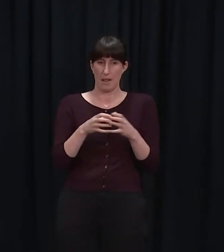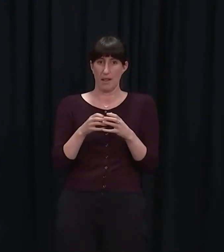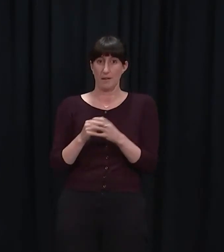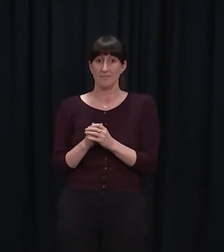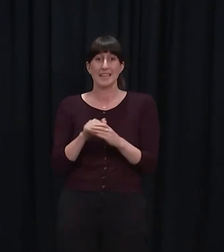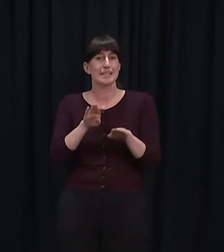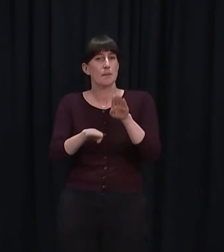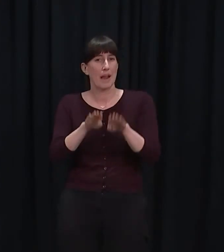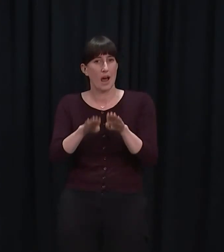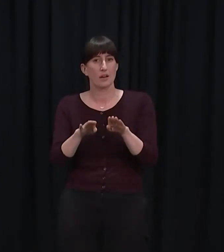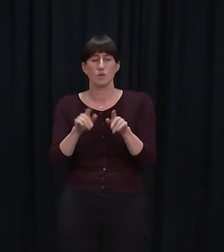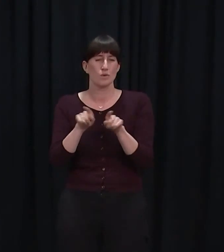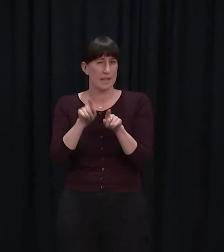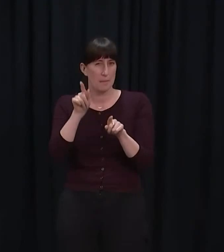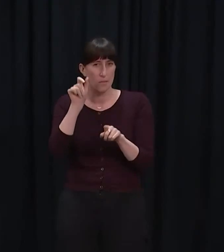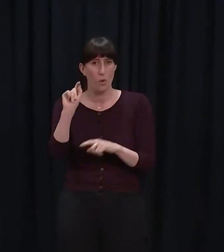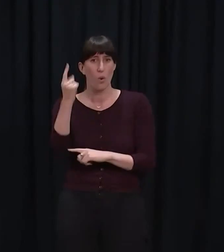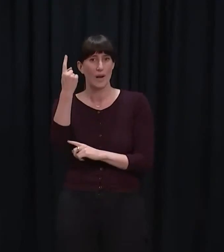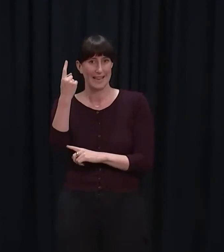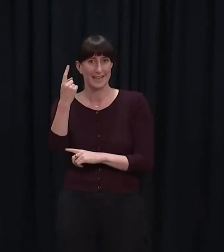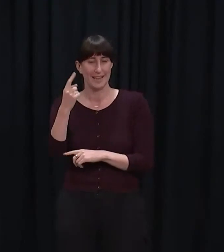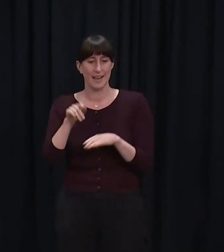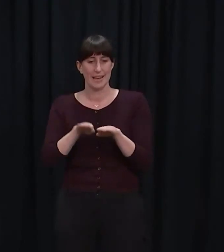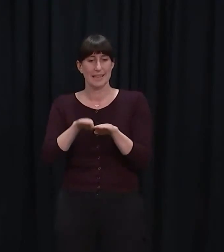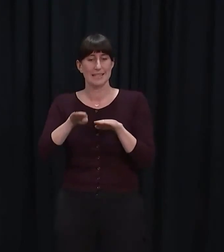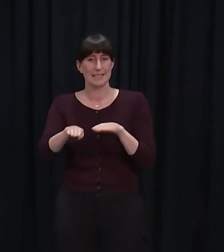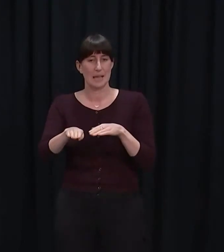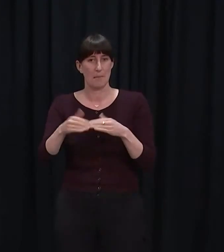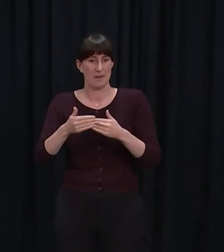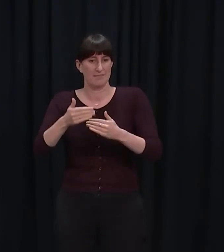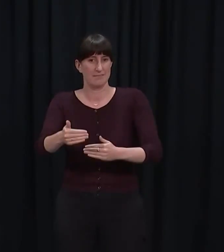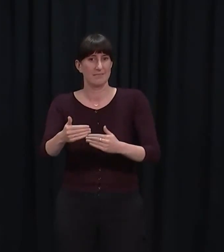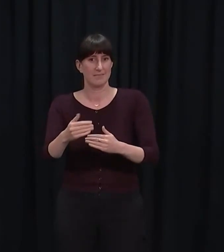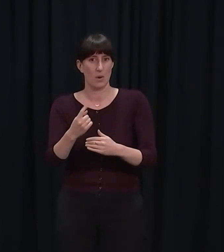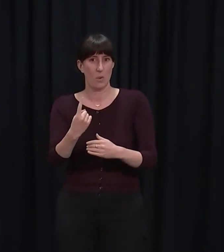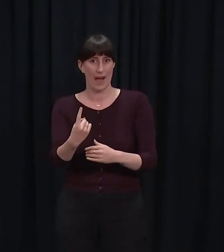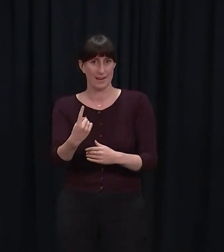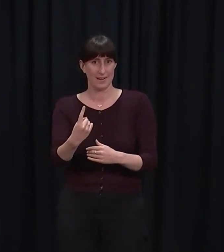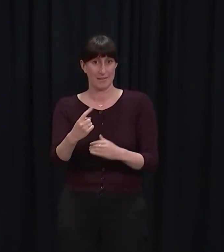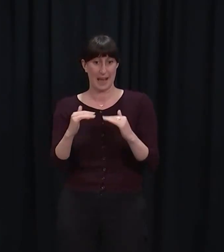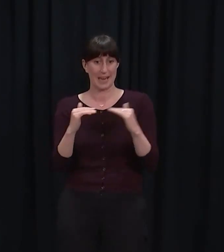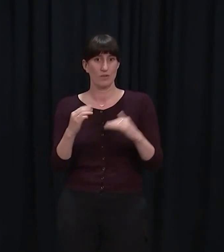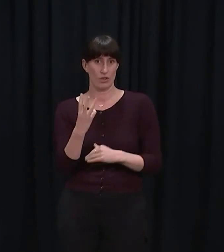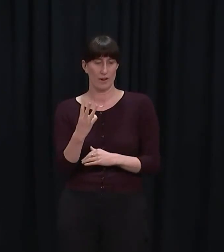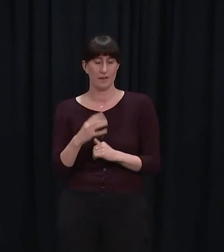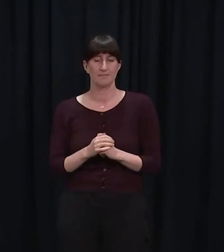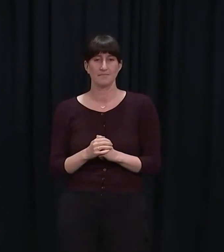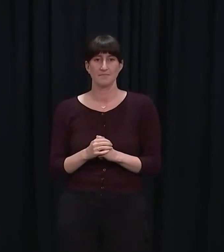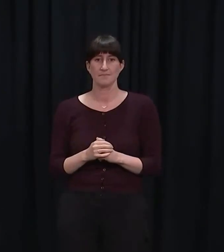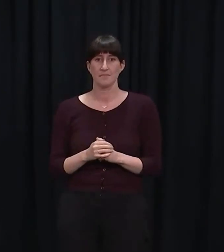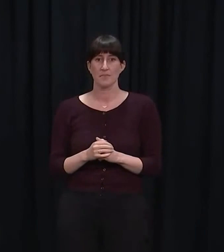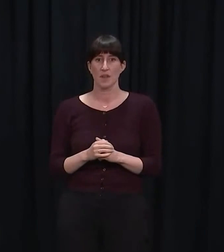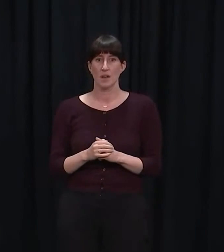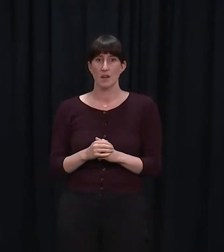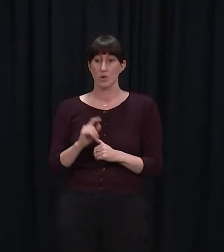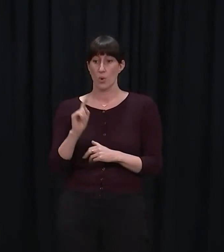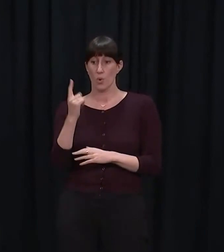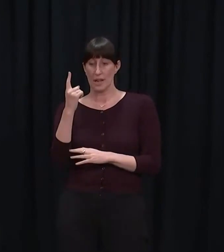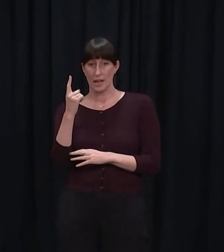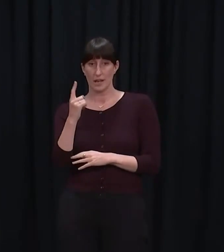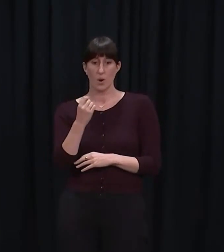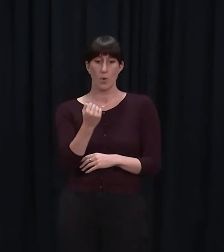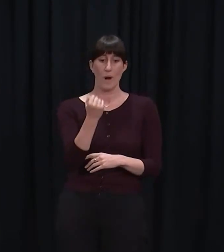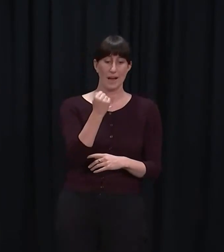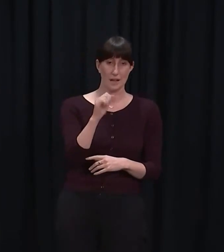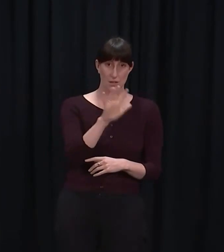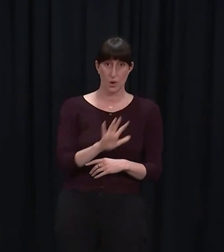step on our stepped down alert level 3. However, the boundary between Auckland and parts of the Waikato that are